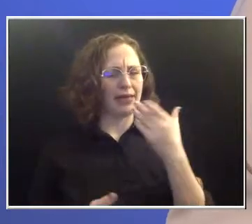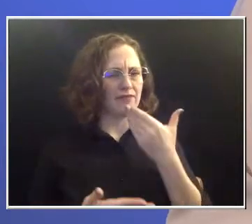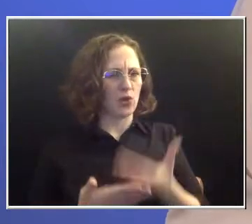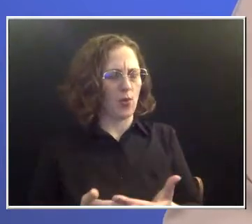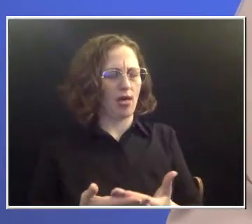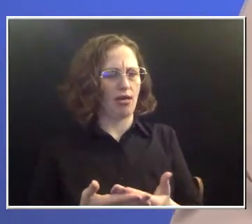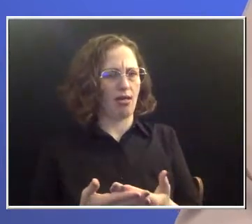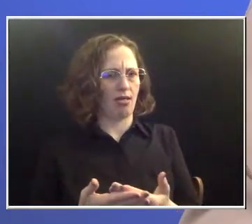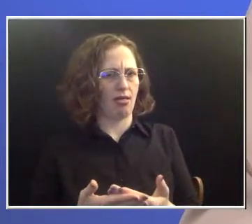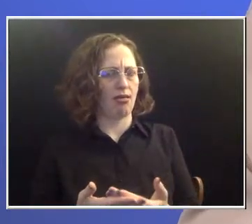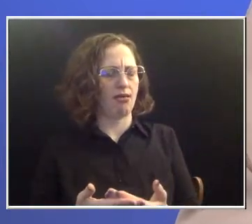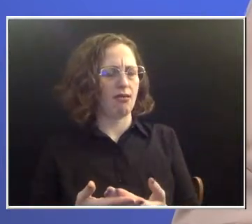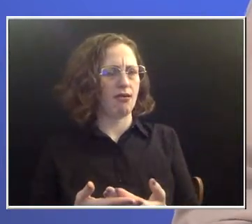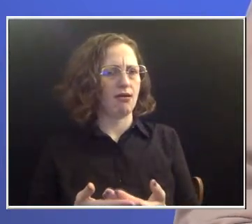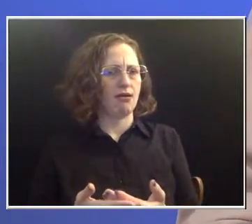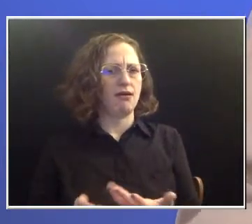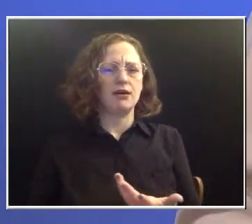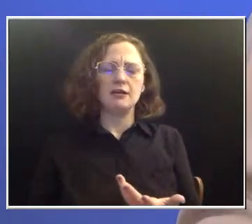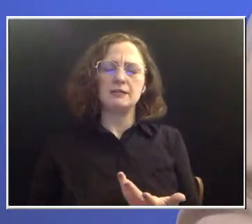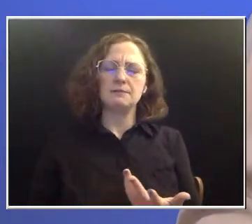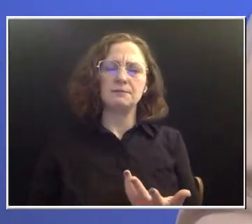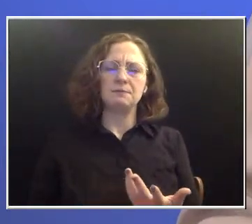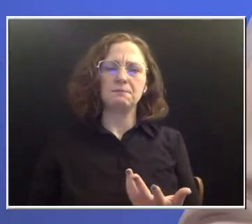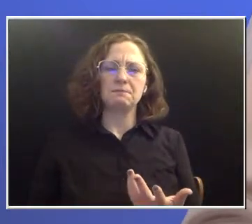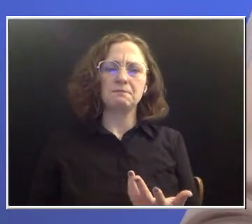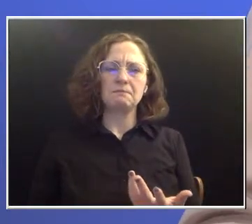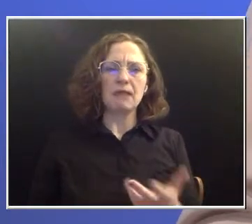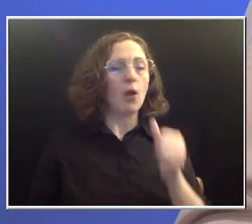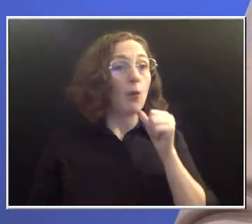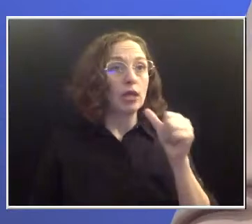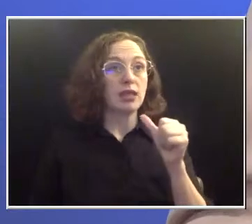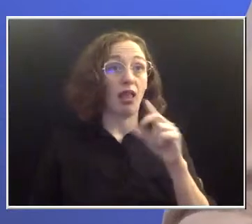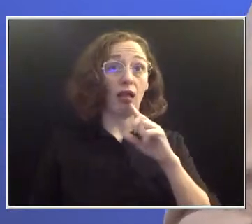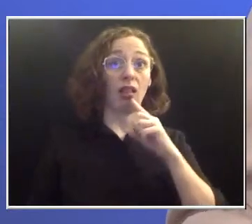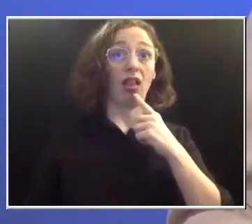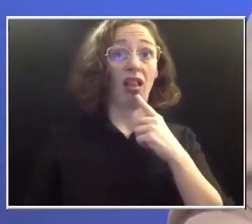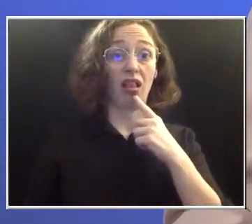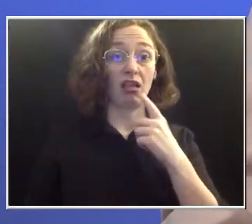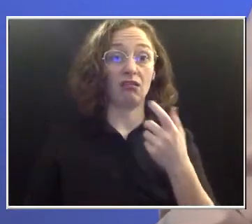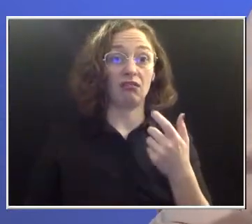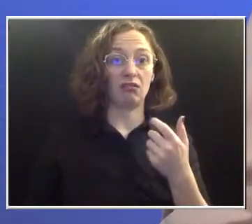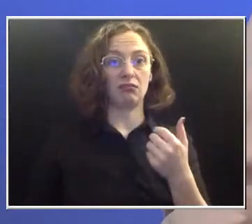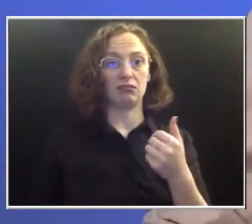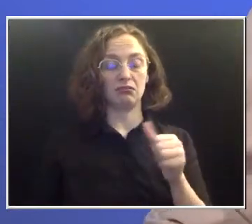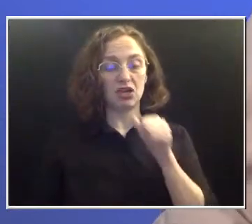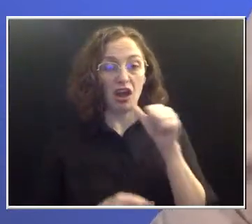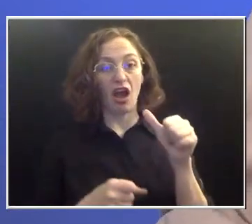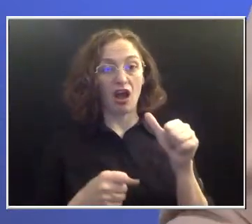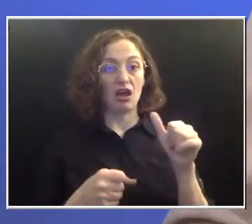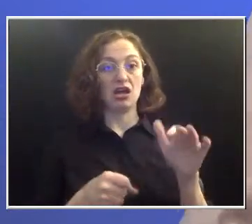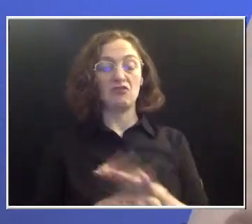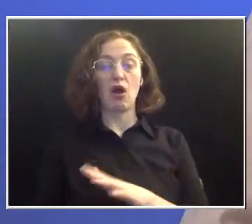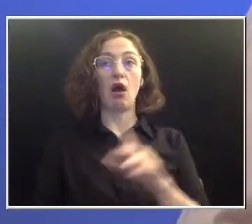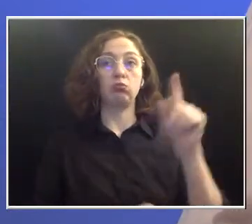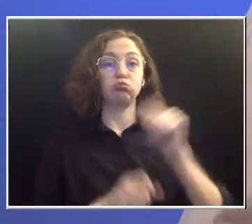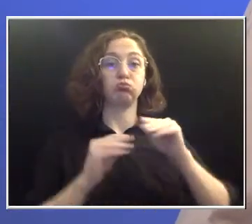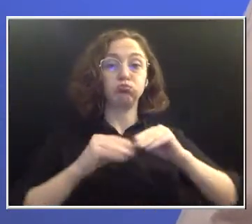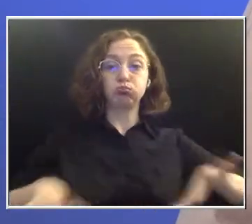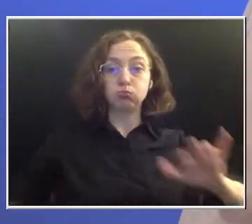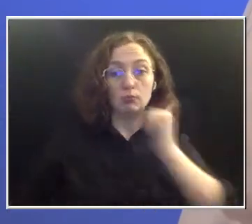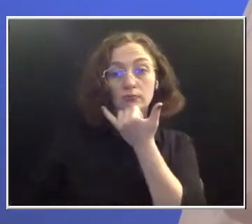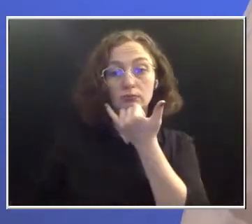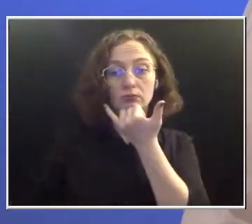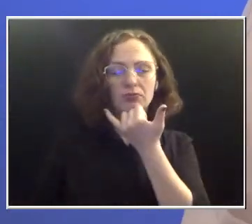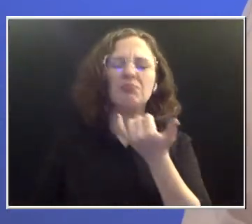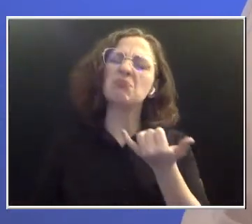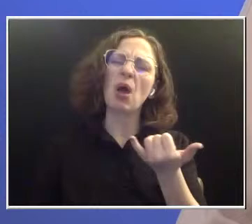it was nothing extreme. I wasn't full on, losing complete control of my bladder. There was just some